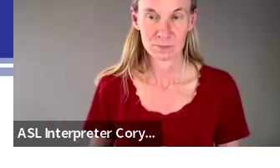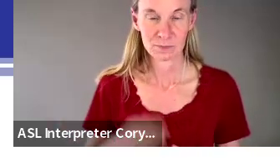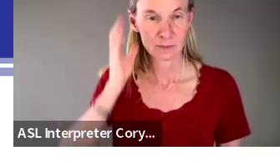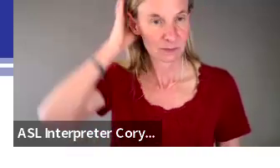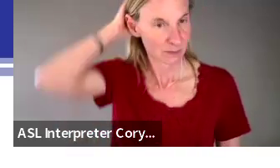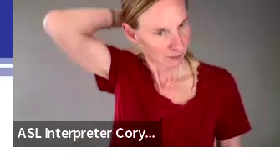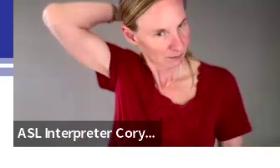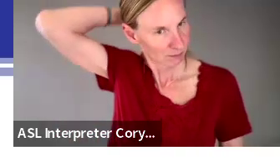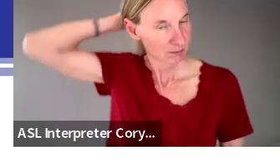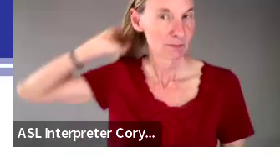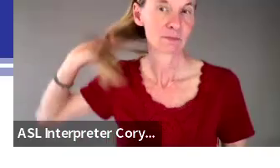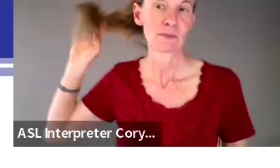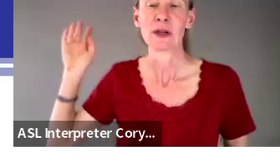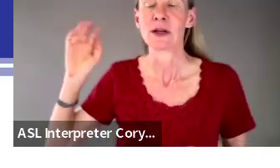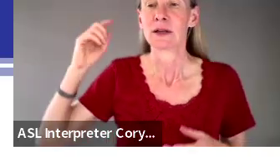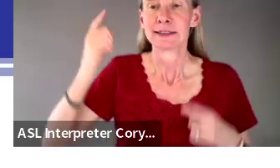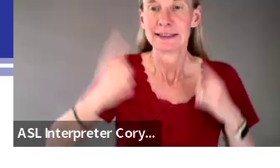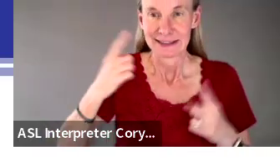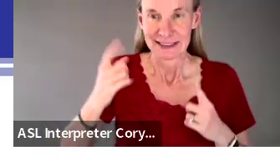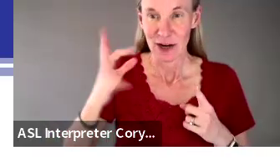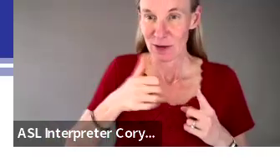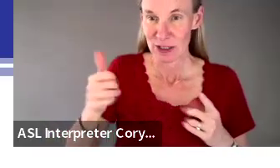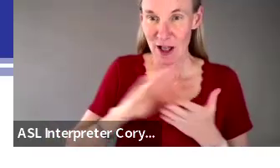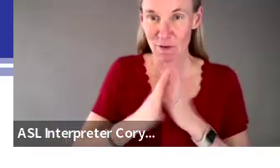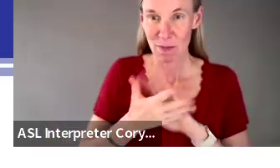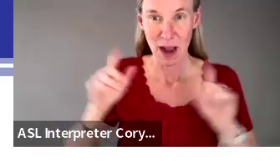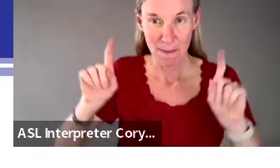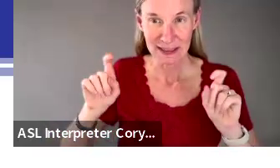So just a consideration to take if you become a tester is,